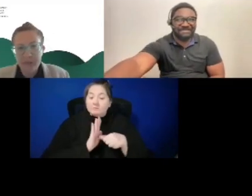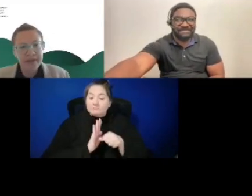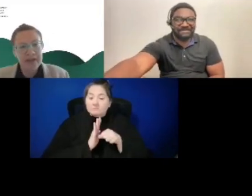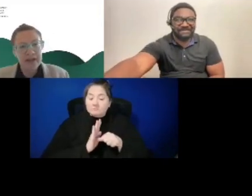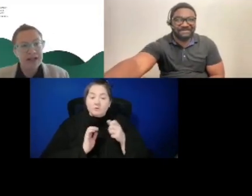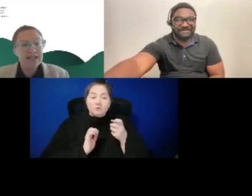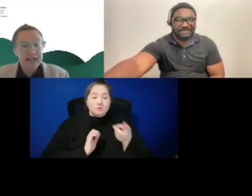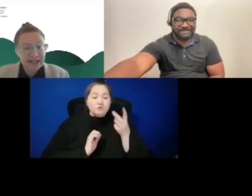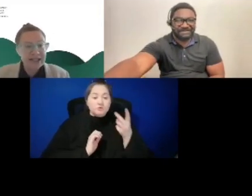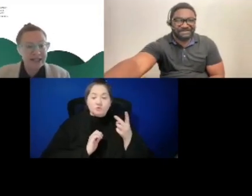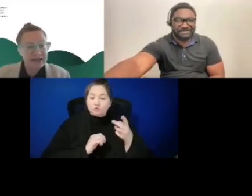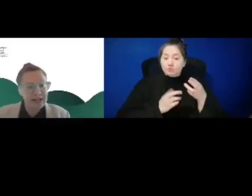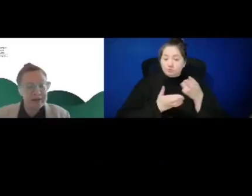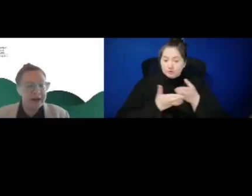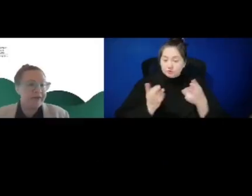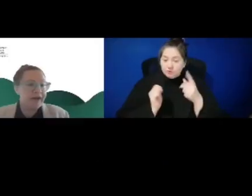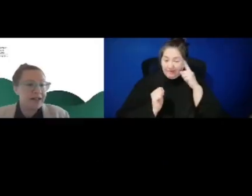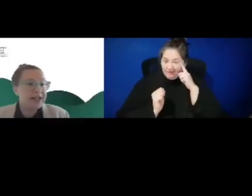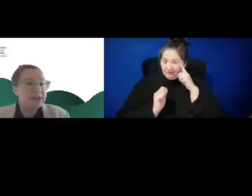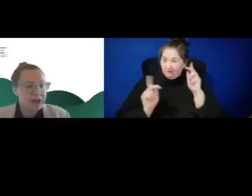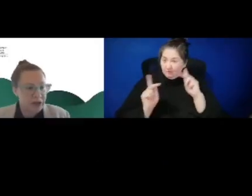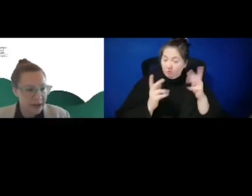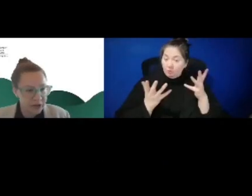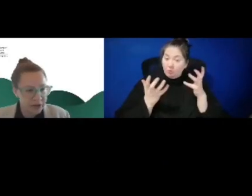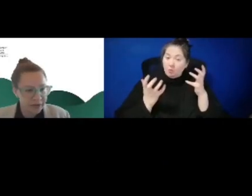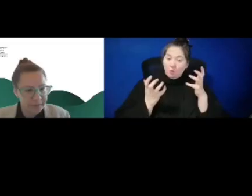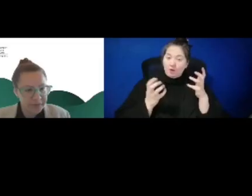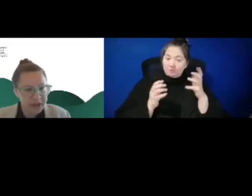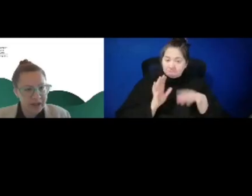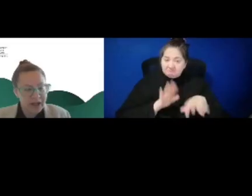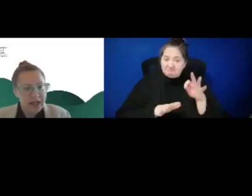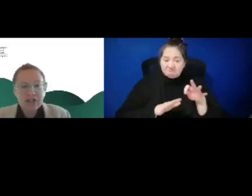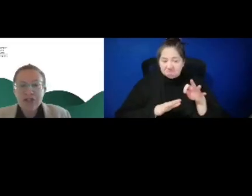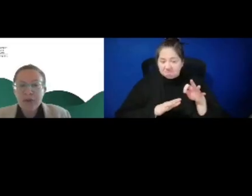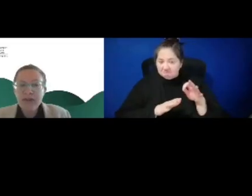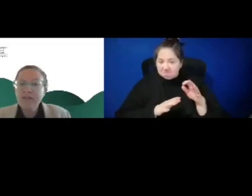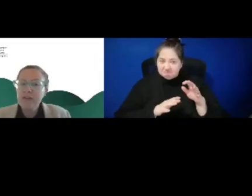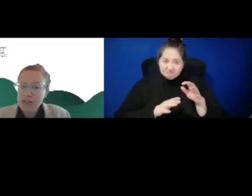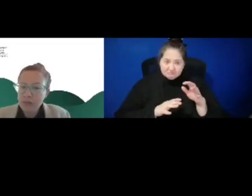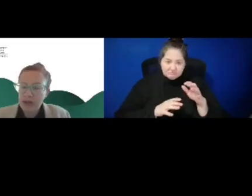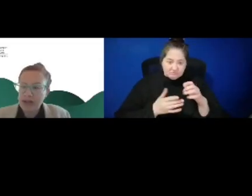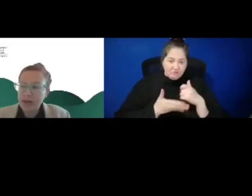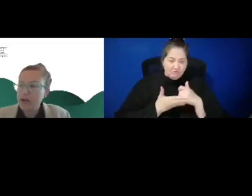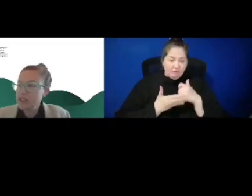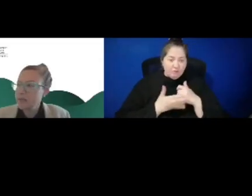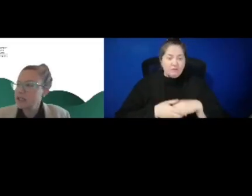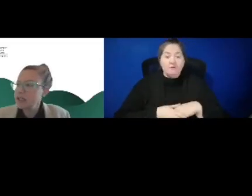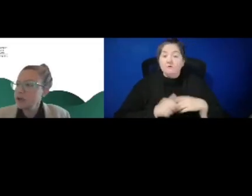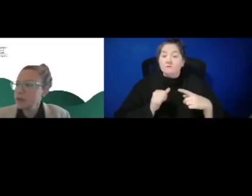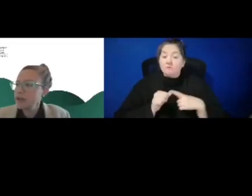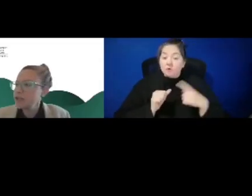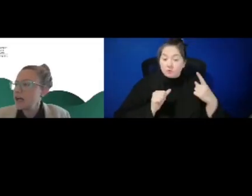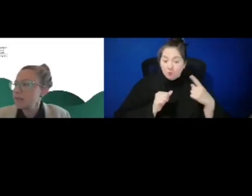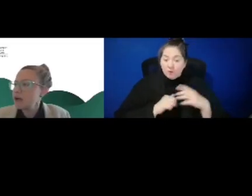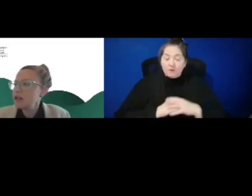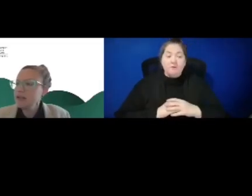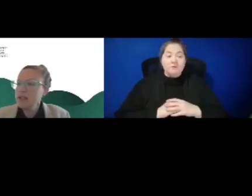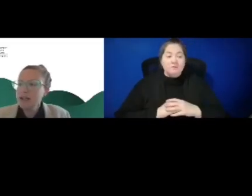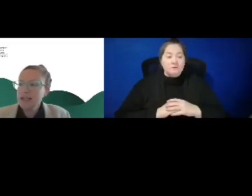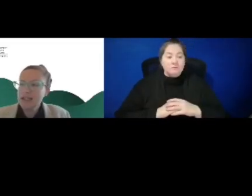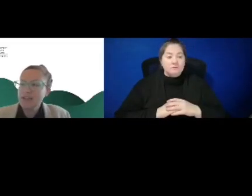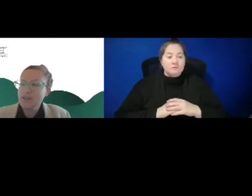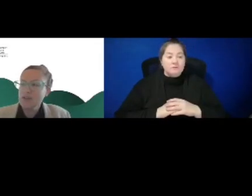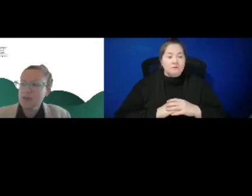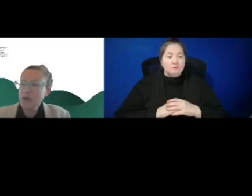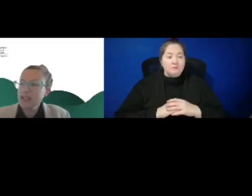resources that we think attendees today might find especially useful. So the first one that I'm going to spend a little bit of time